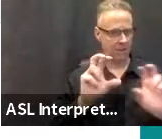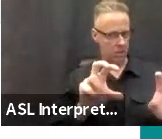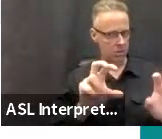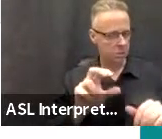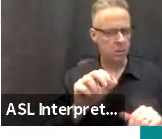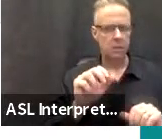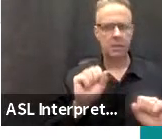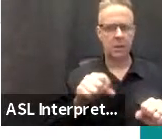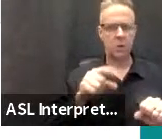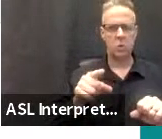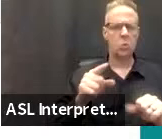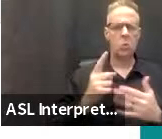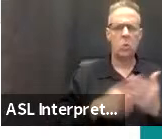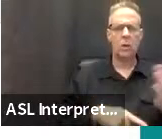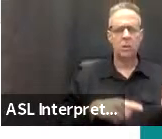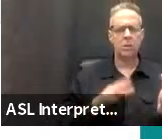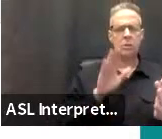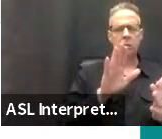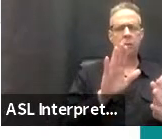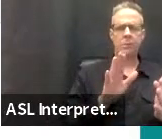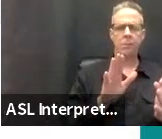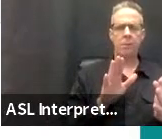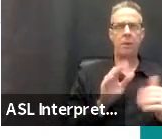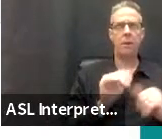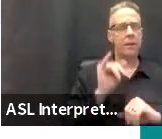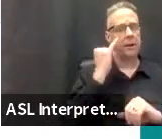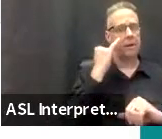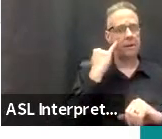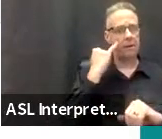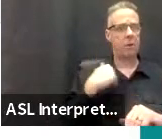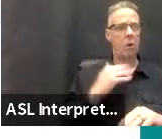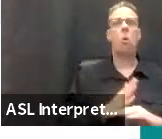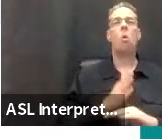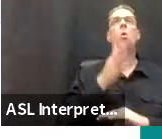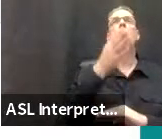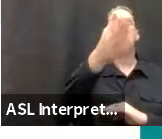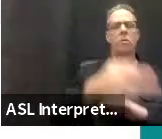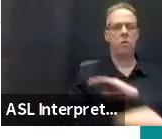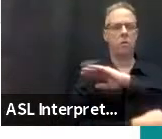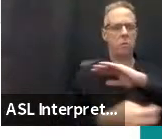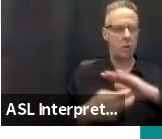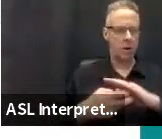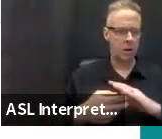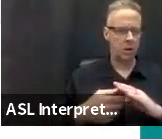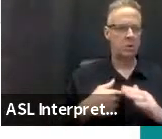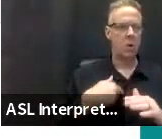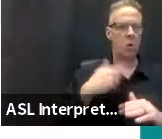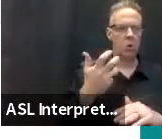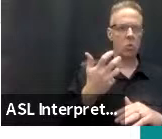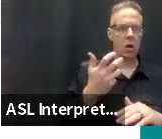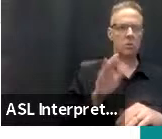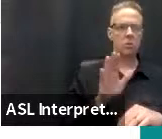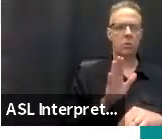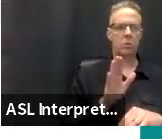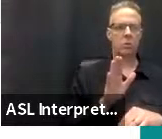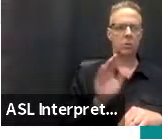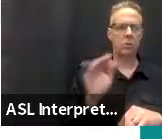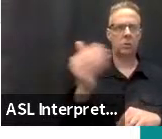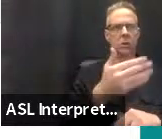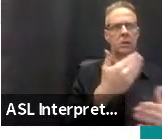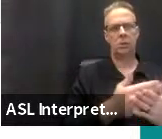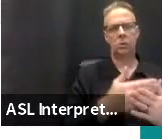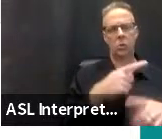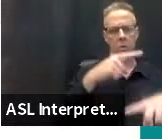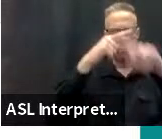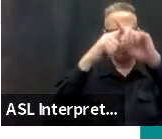ways you can get, like, what is if I'm coming over the bridge and I want to sort of circulate through Fort